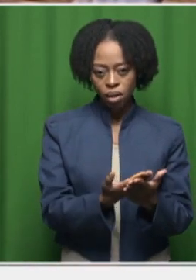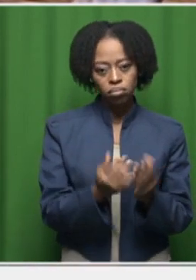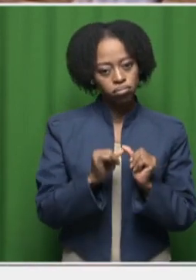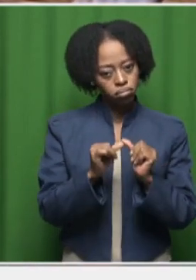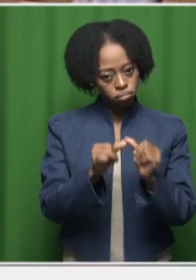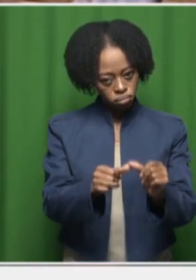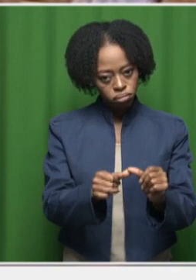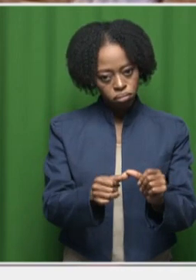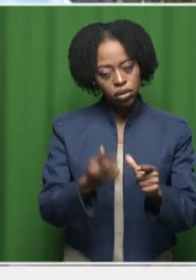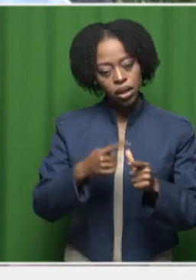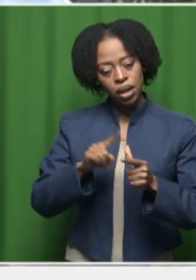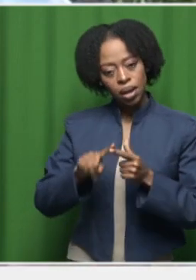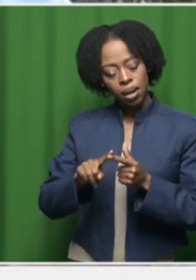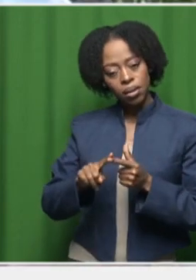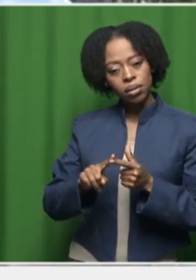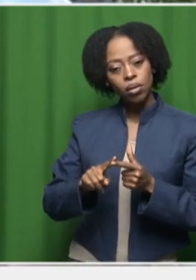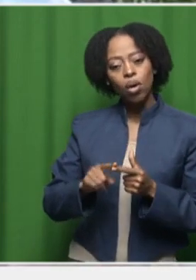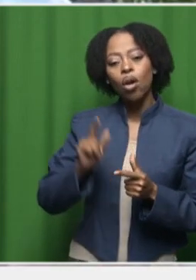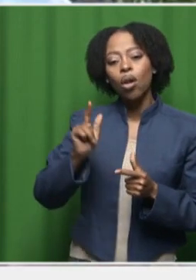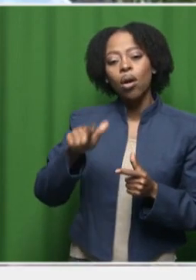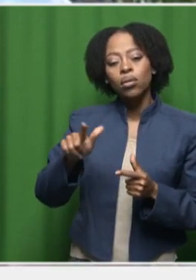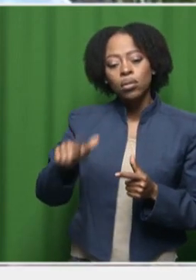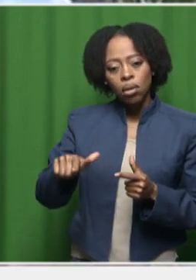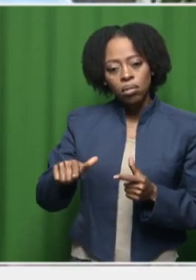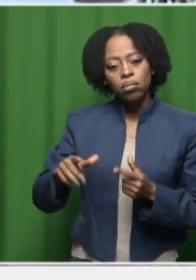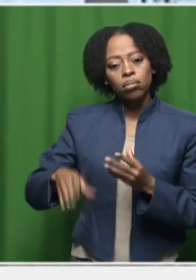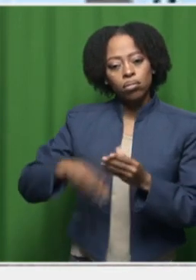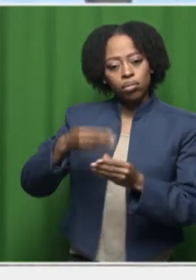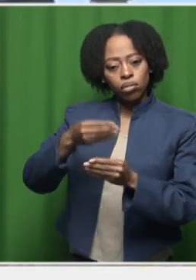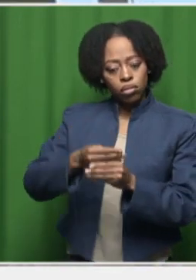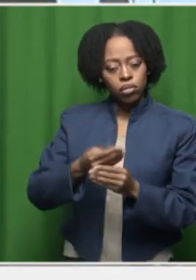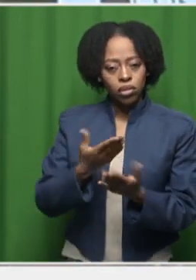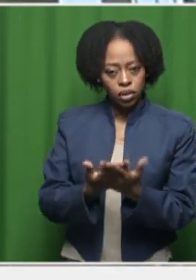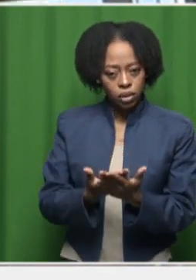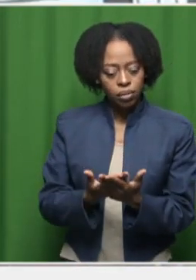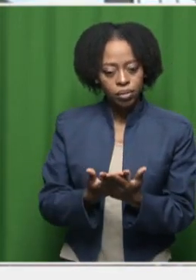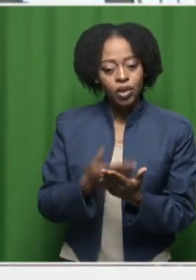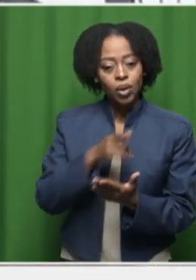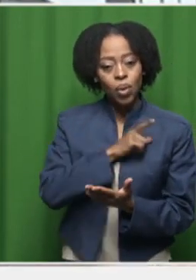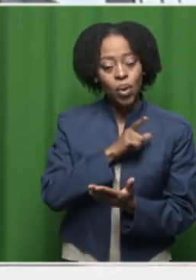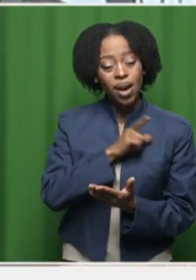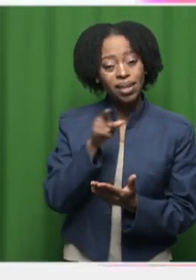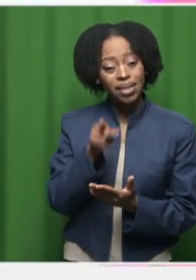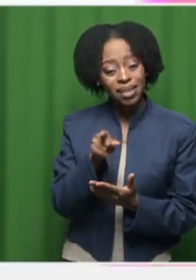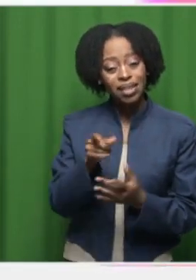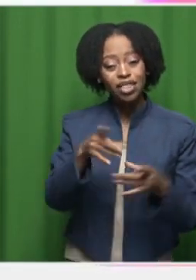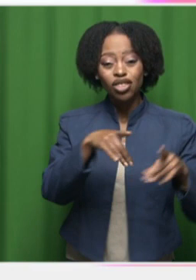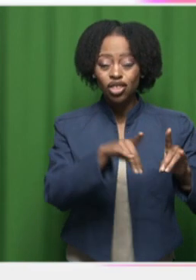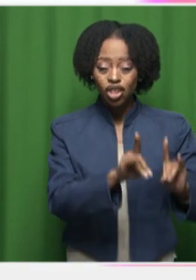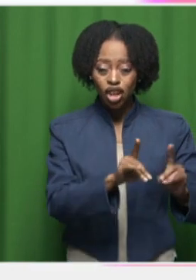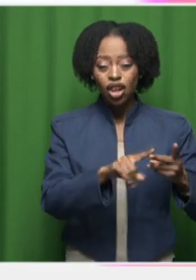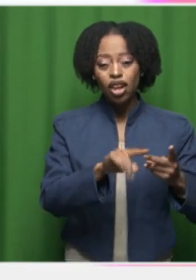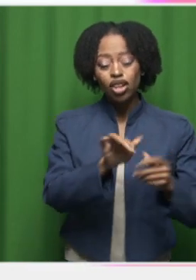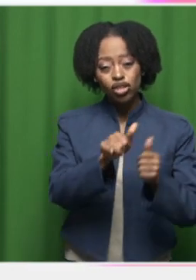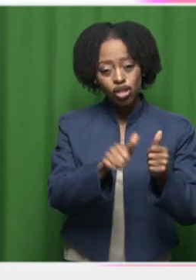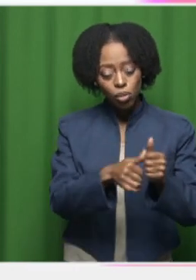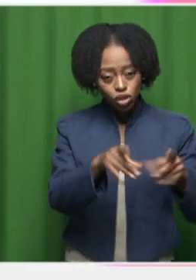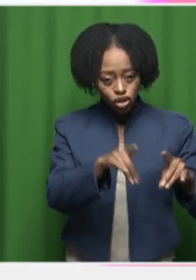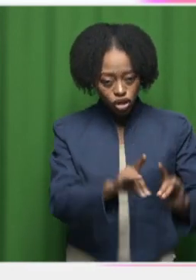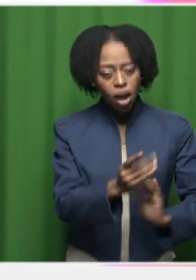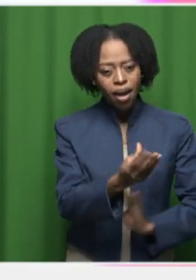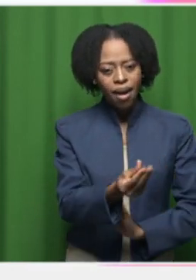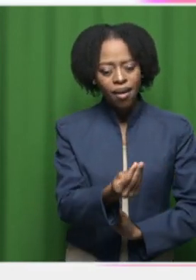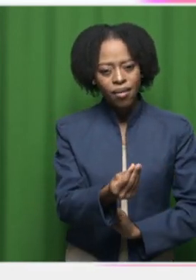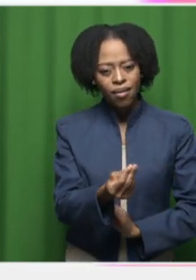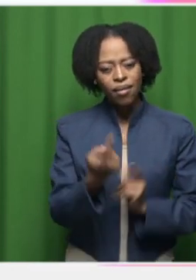still correlate in terms of sitting board meetings for the SABC, given that there is a chairperson or a deputy chairperson, and